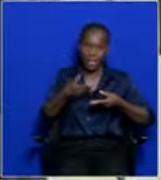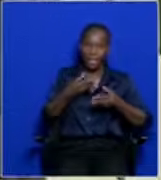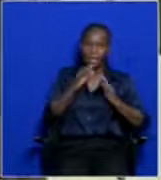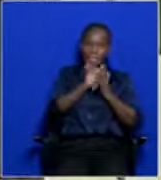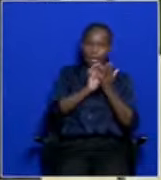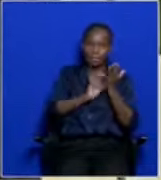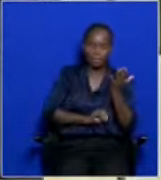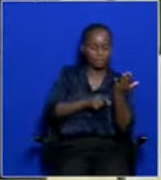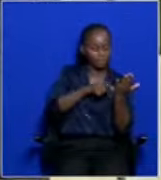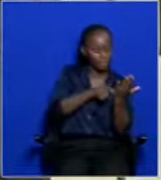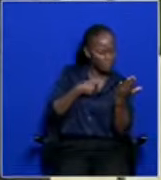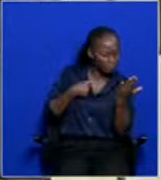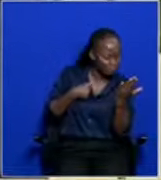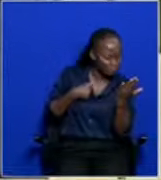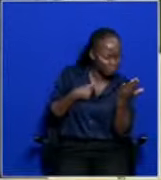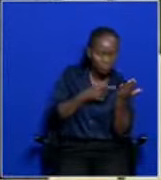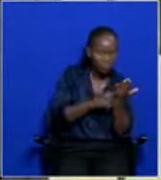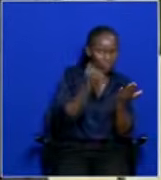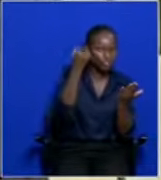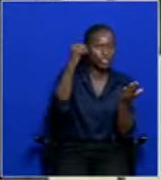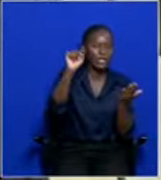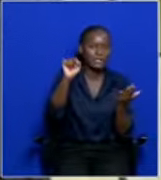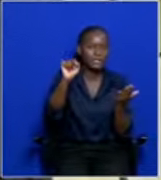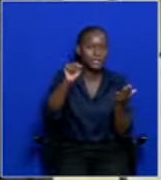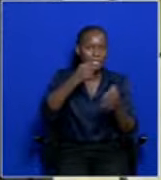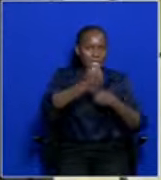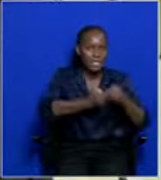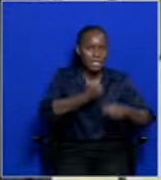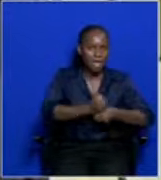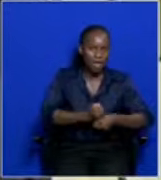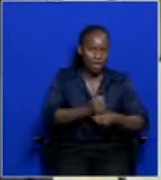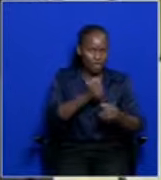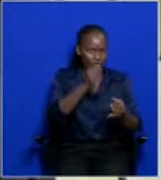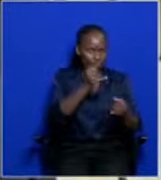Yes, the year is wrong. That was really my question.